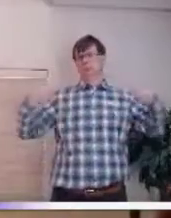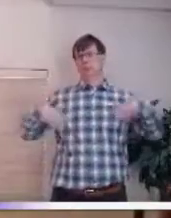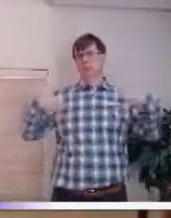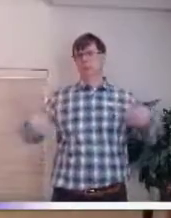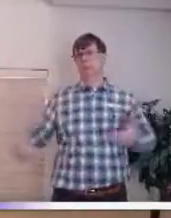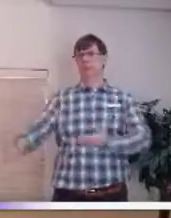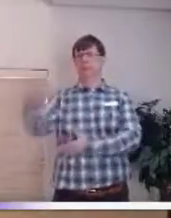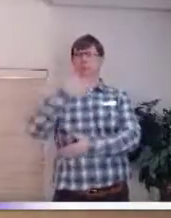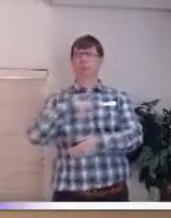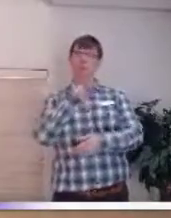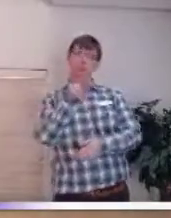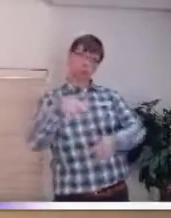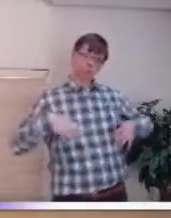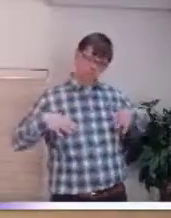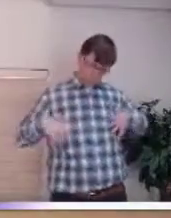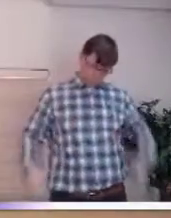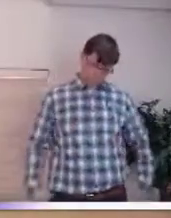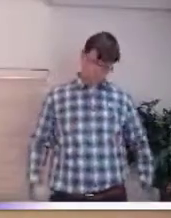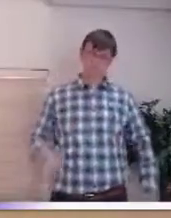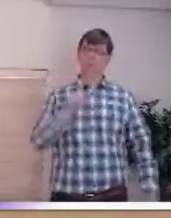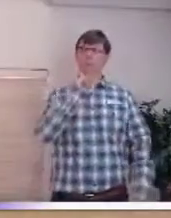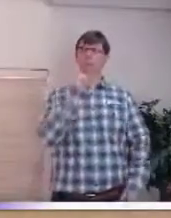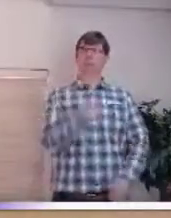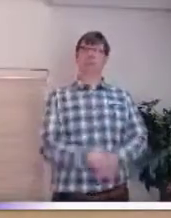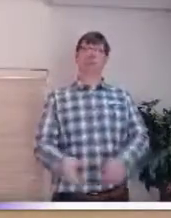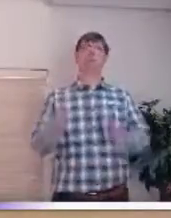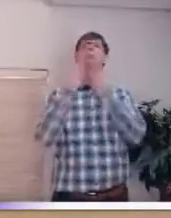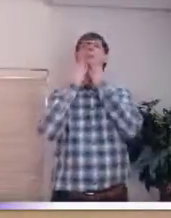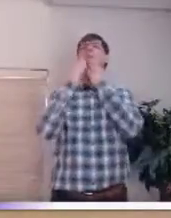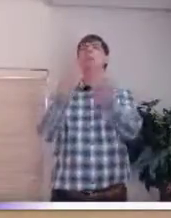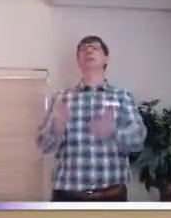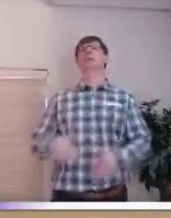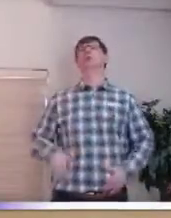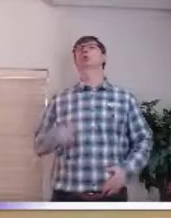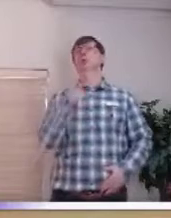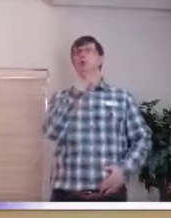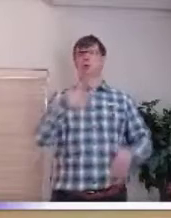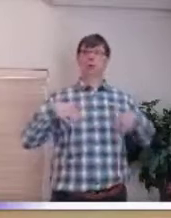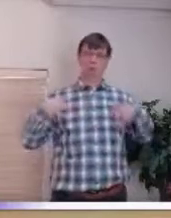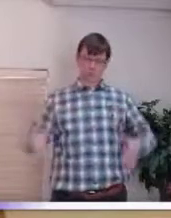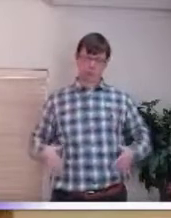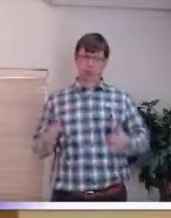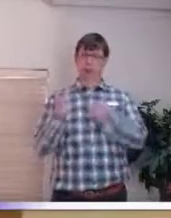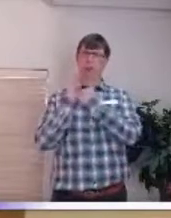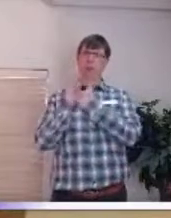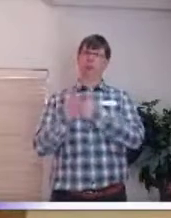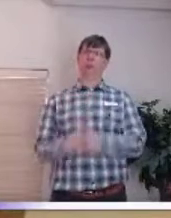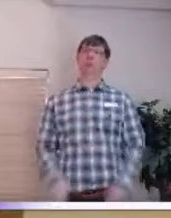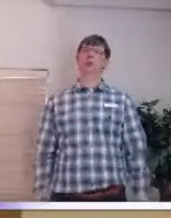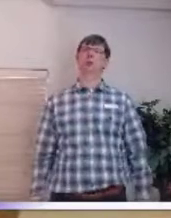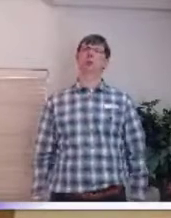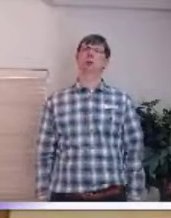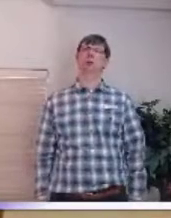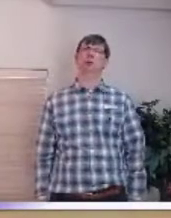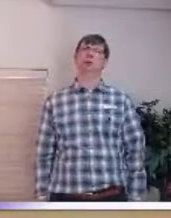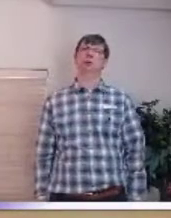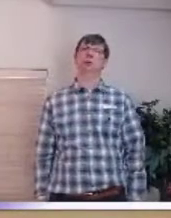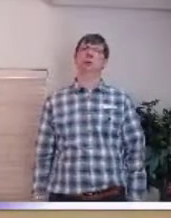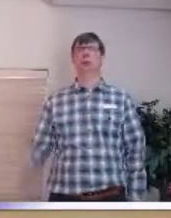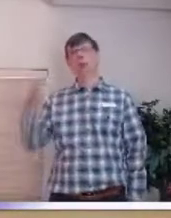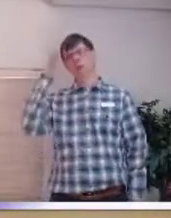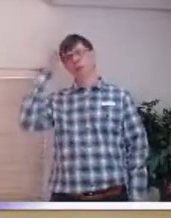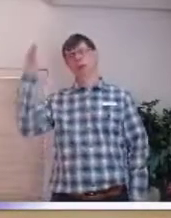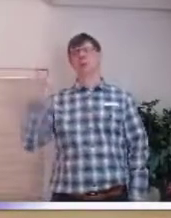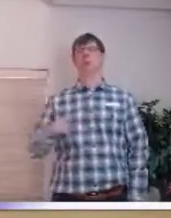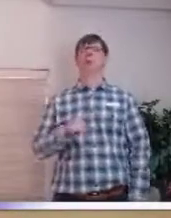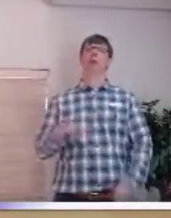body. When you're grateful, you feel it. You feel it. Think about